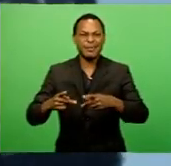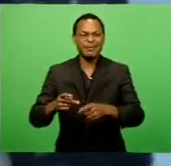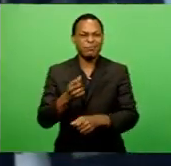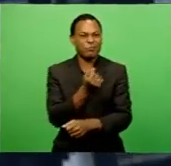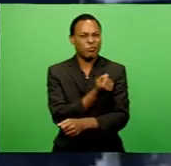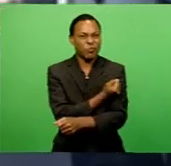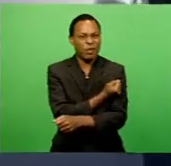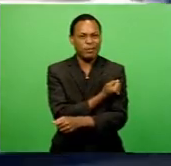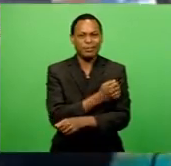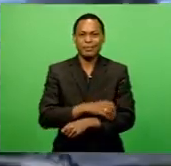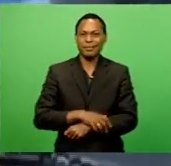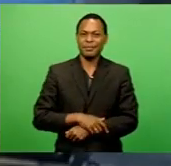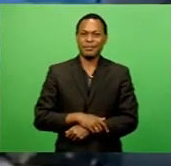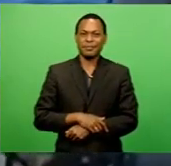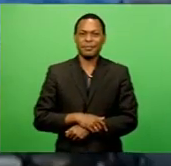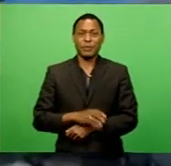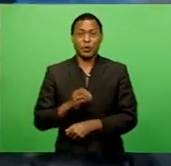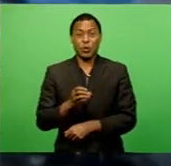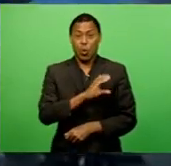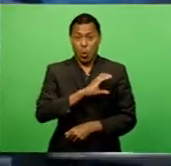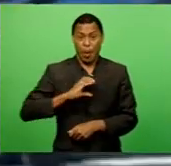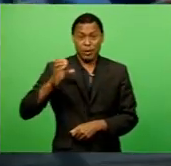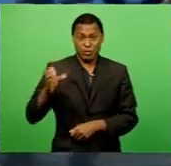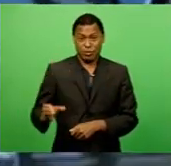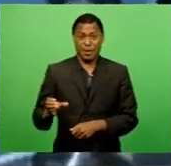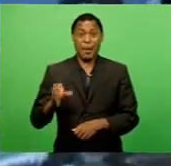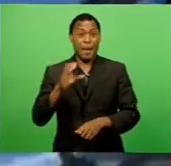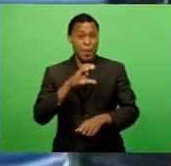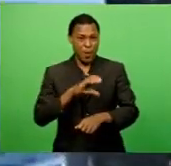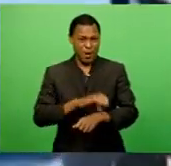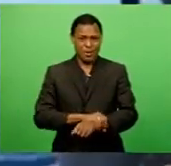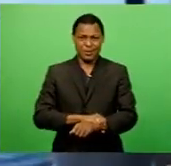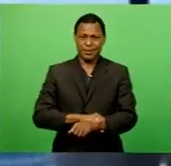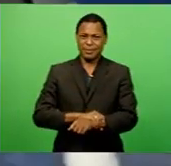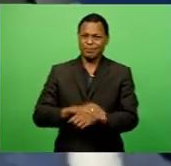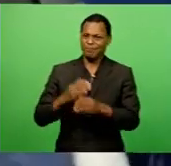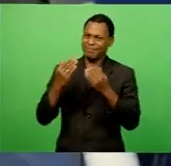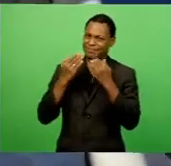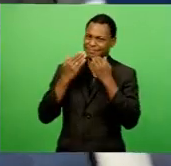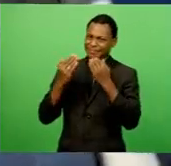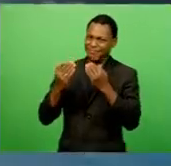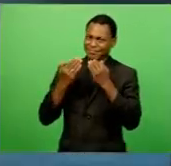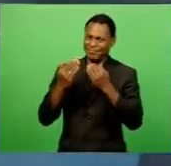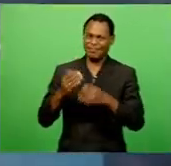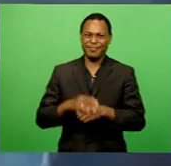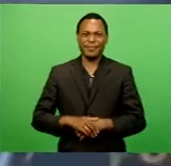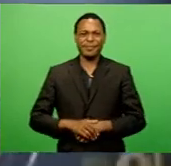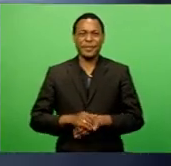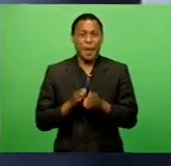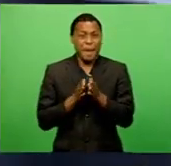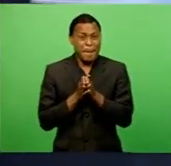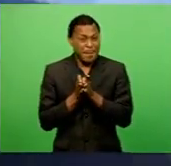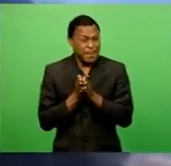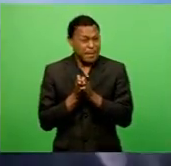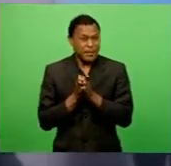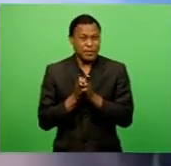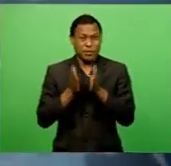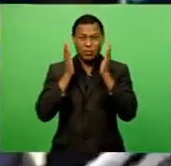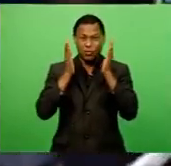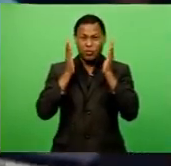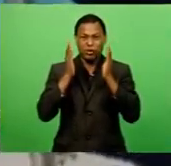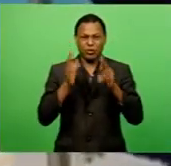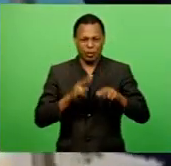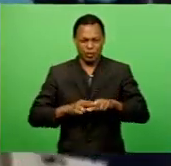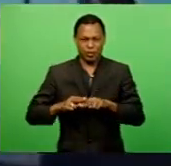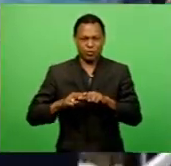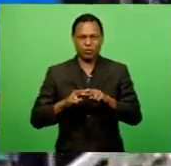acting Commissioner of Police has acknowledged and commended the executives of the Methodist Church of Fiji and Rotuma in supporting